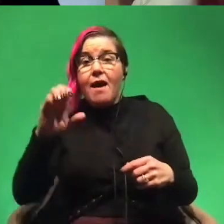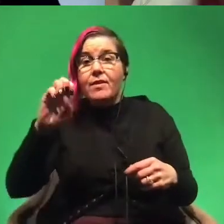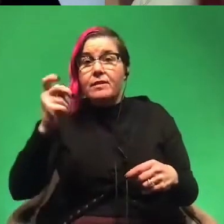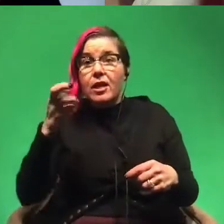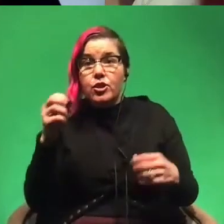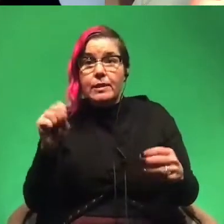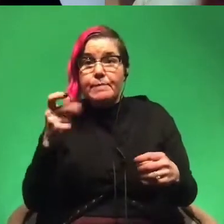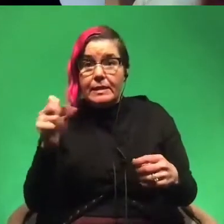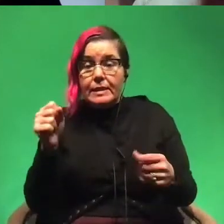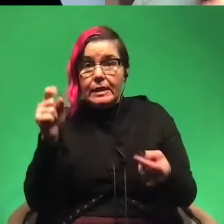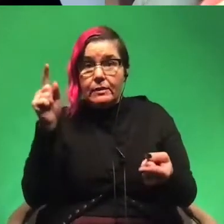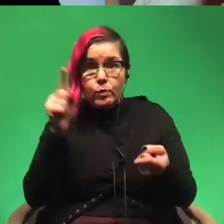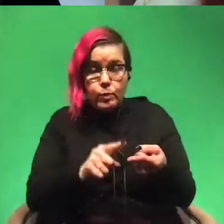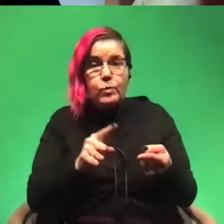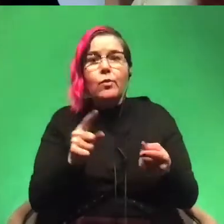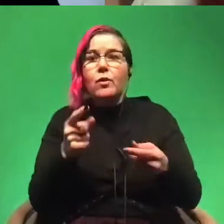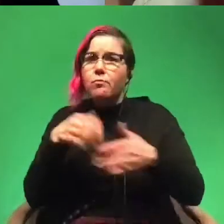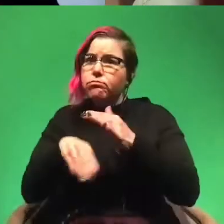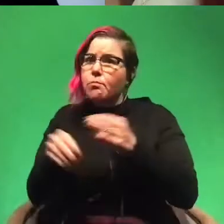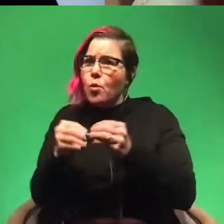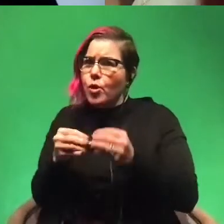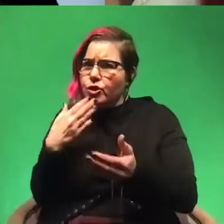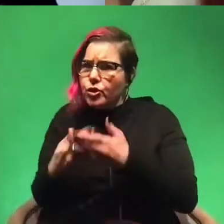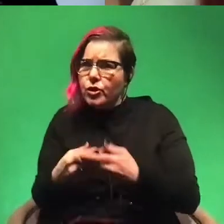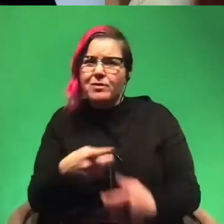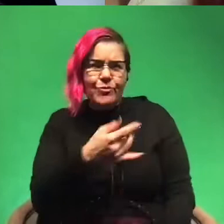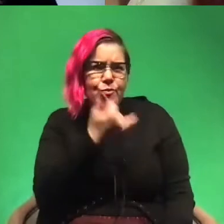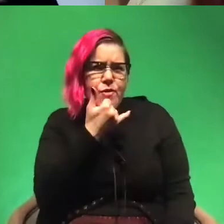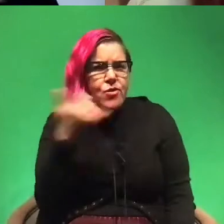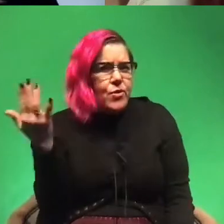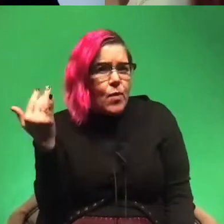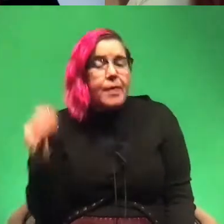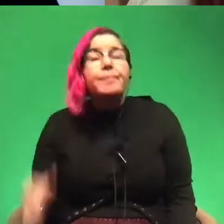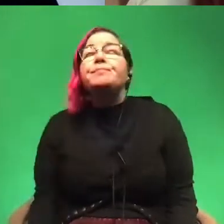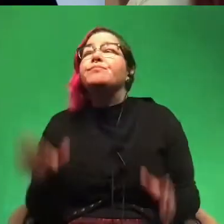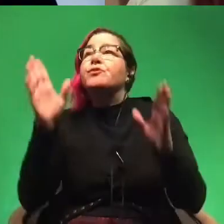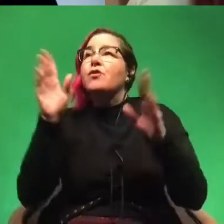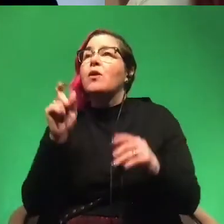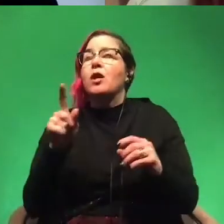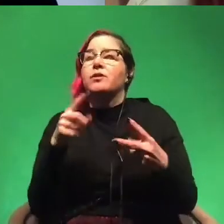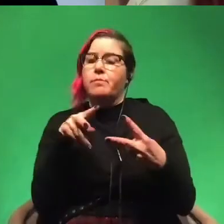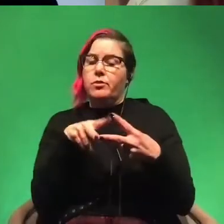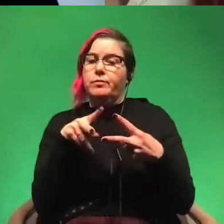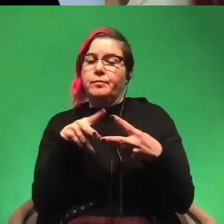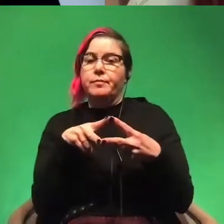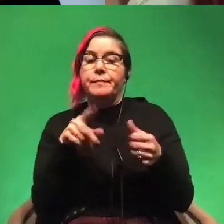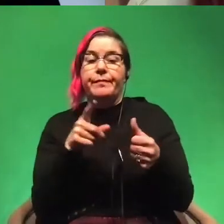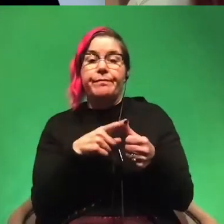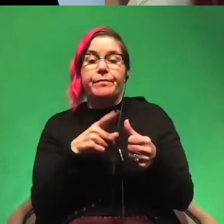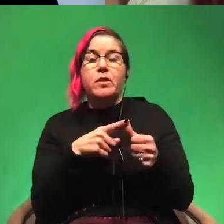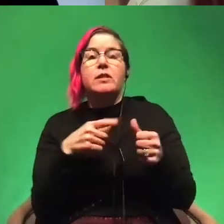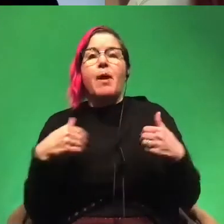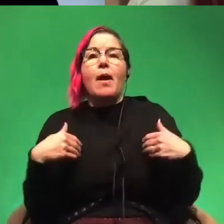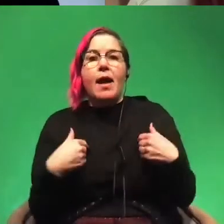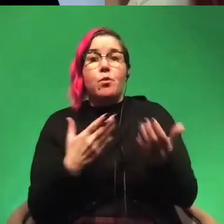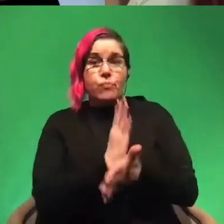them is obviously good. Why is he wrong? Right. So that's a great question. And there are two parts to that. The first is about animal rights, and the